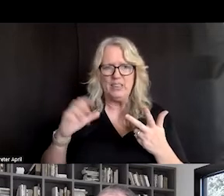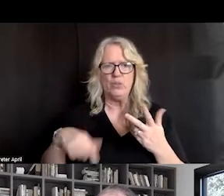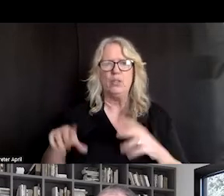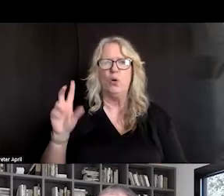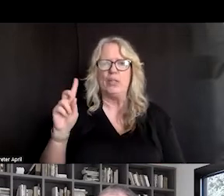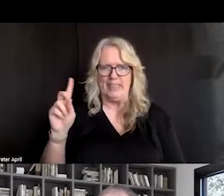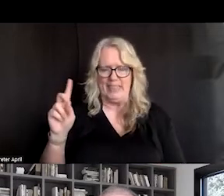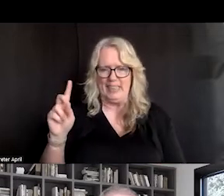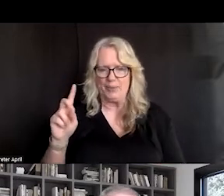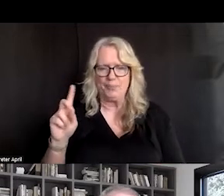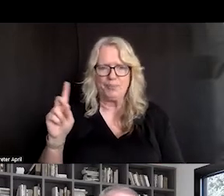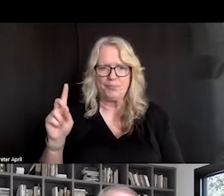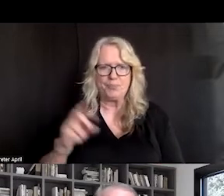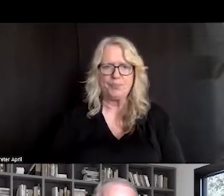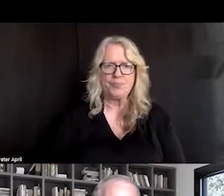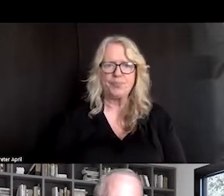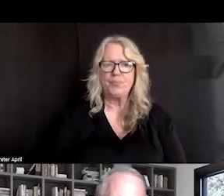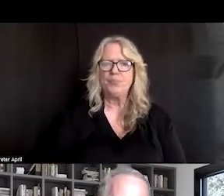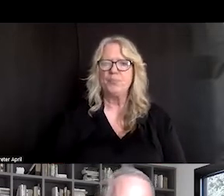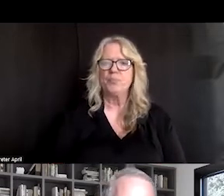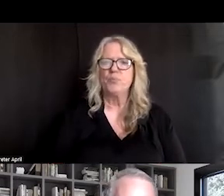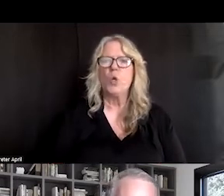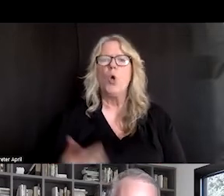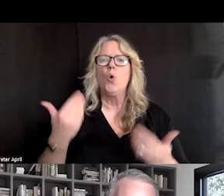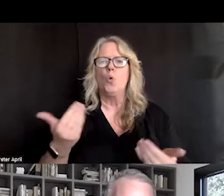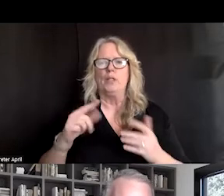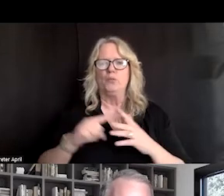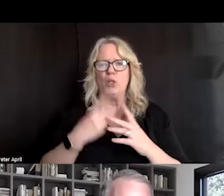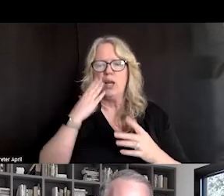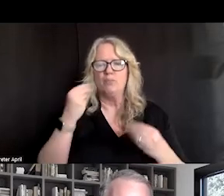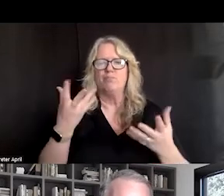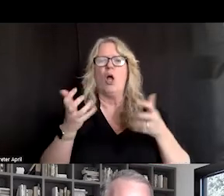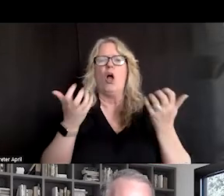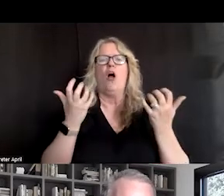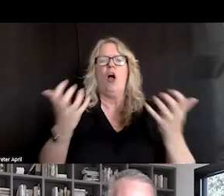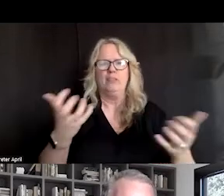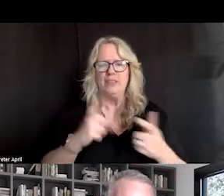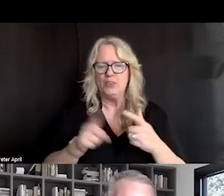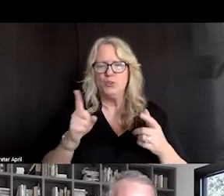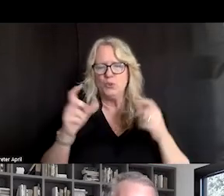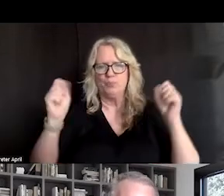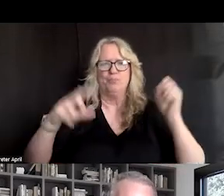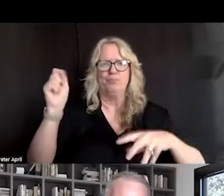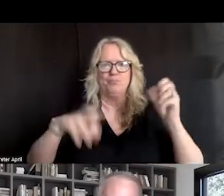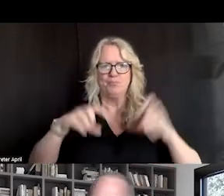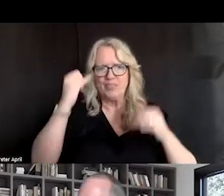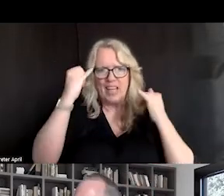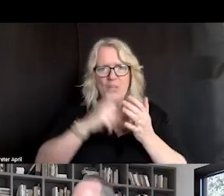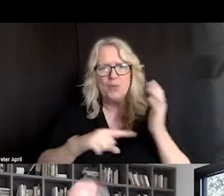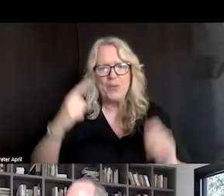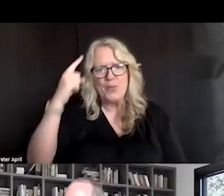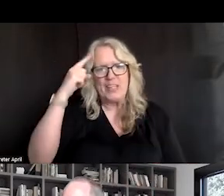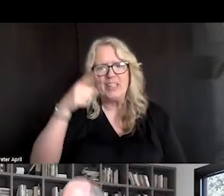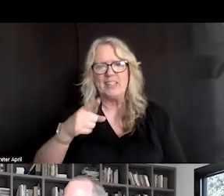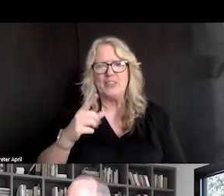Or D, census and average length of stay. So we're going to start with giving the audience a chance to share their thinking with you. So you'll get